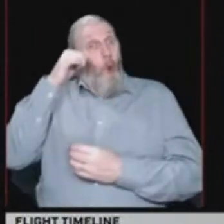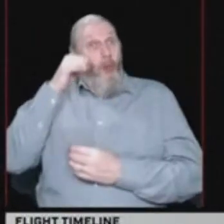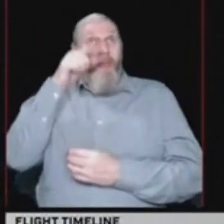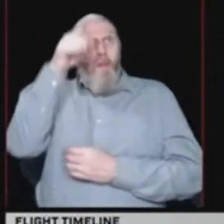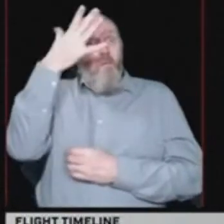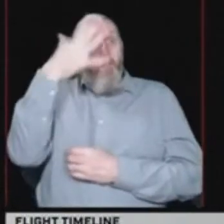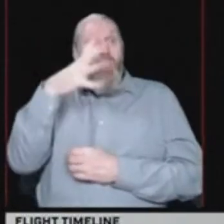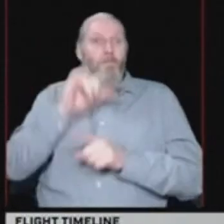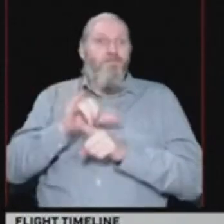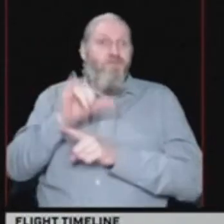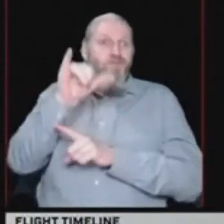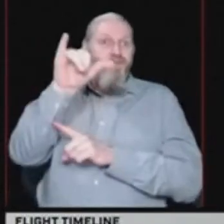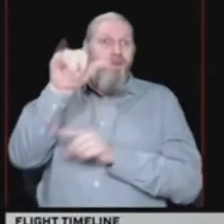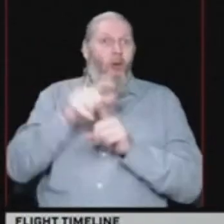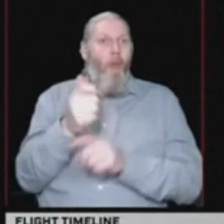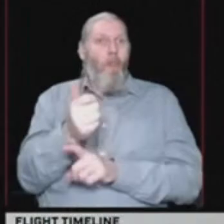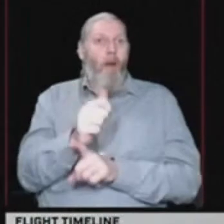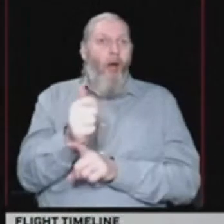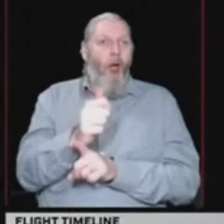forward.